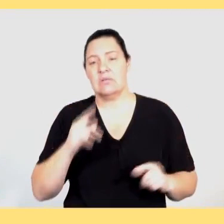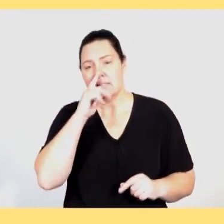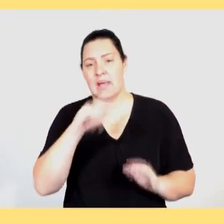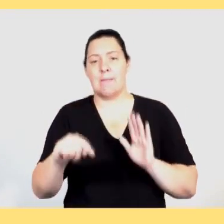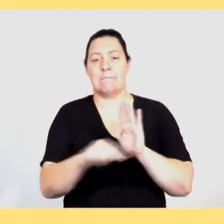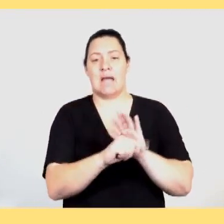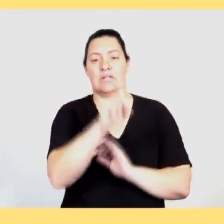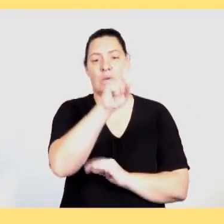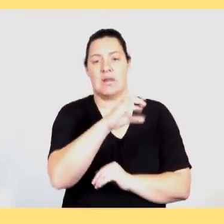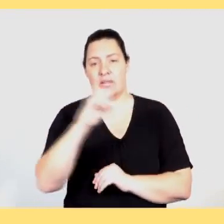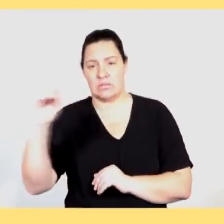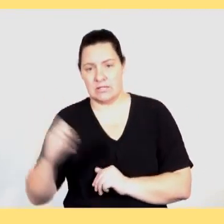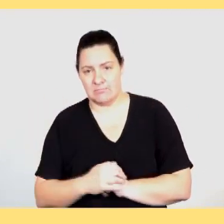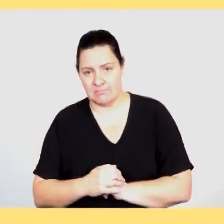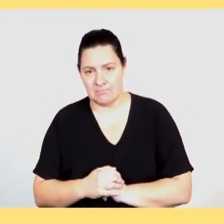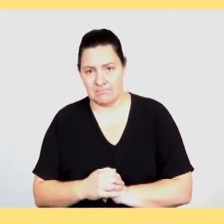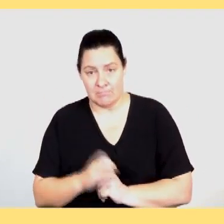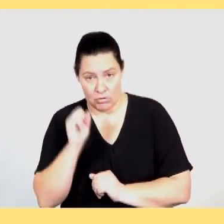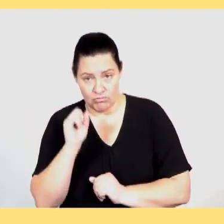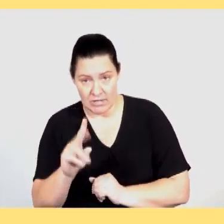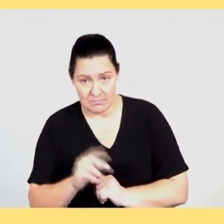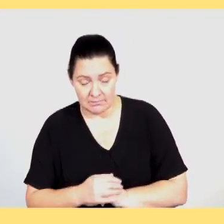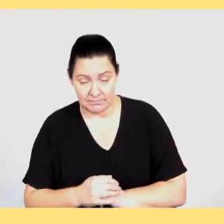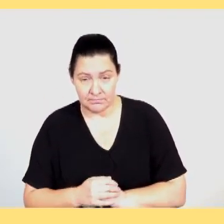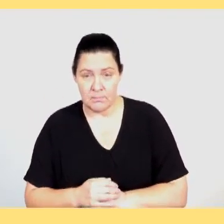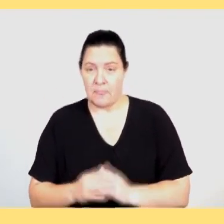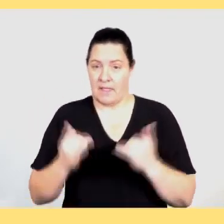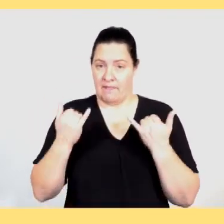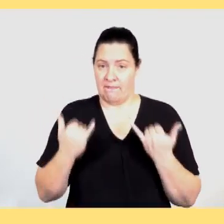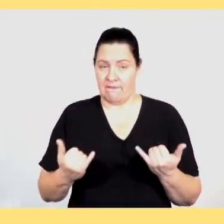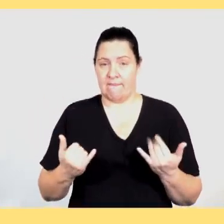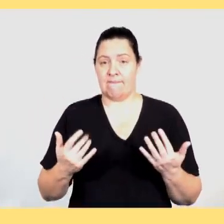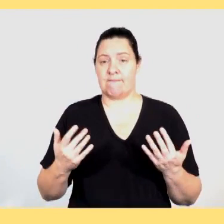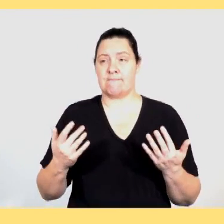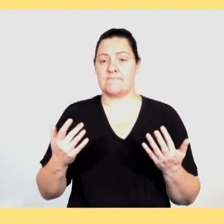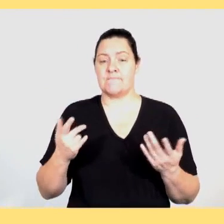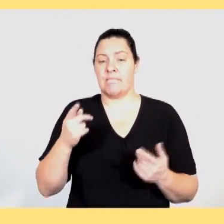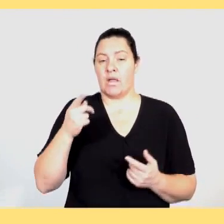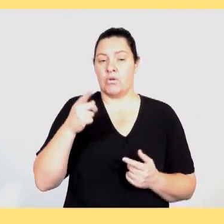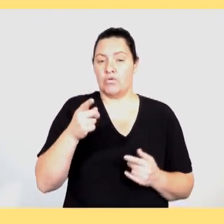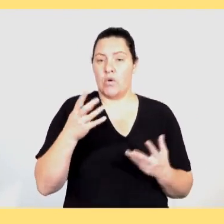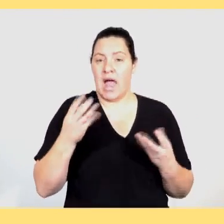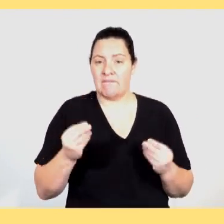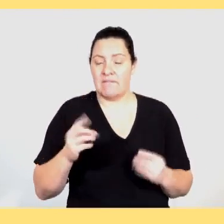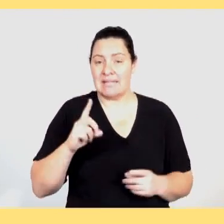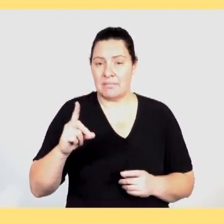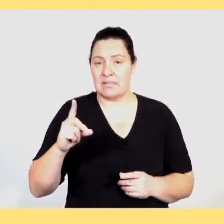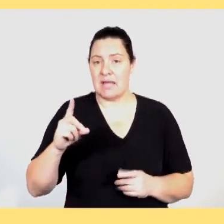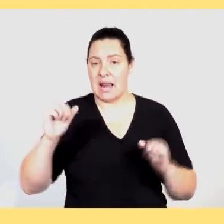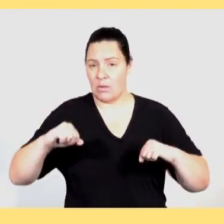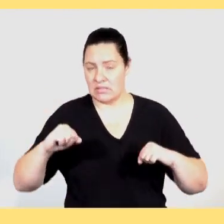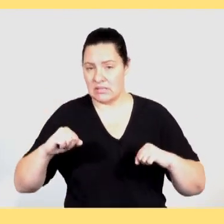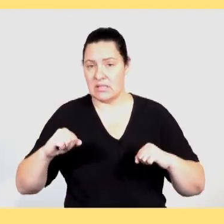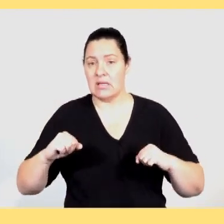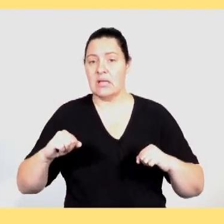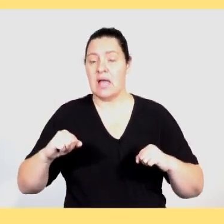see we have a minus 1,000. All right? And then when you have your debtors